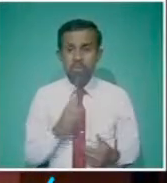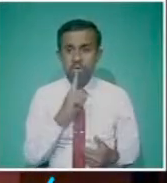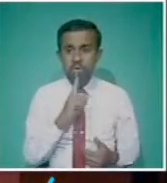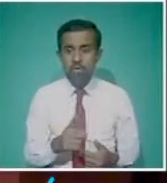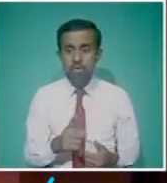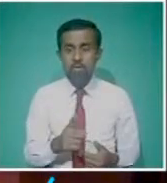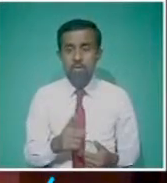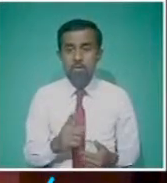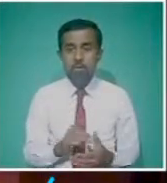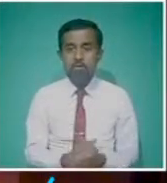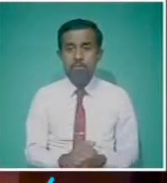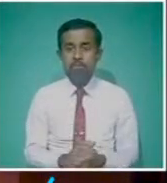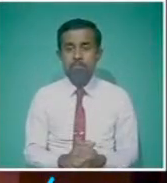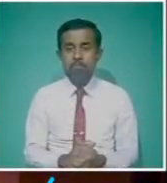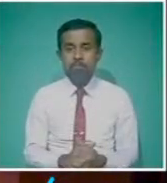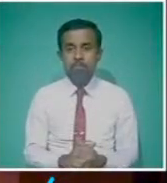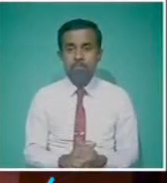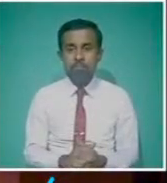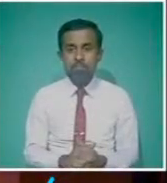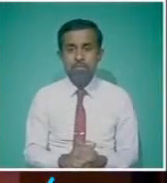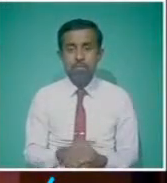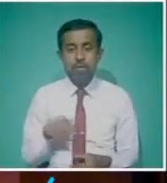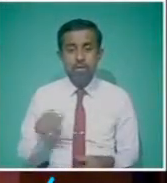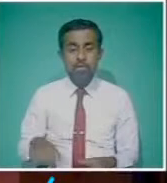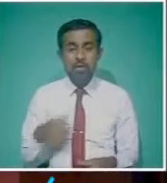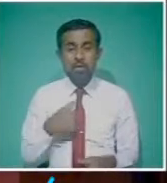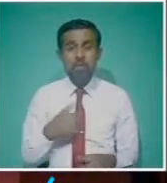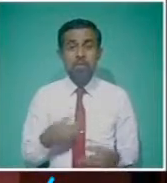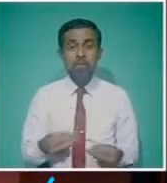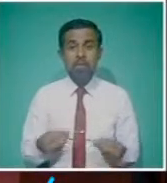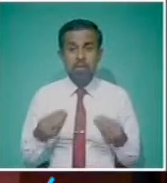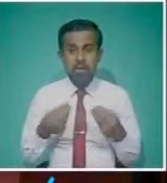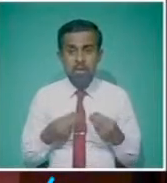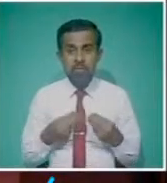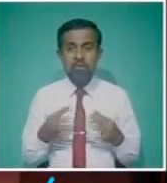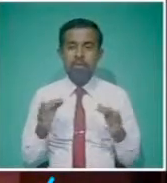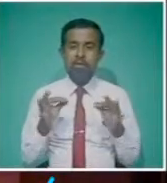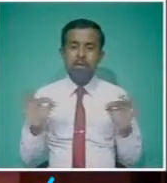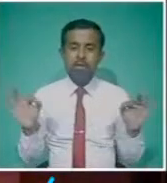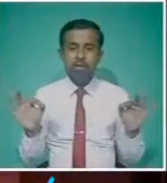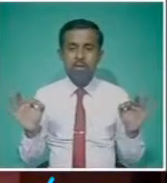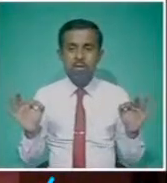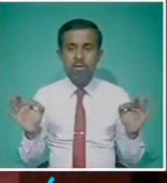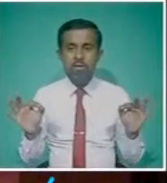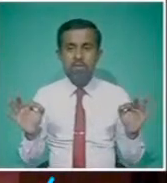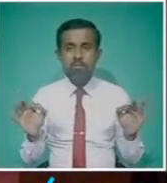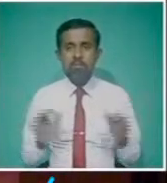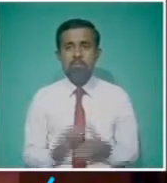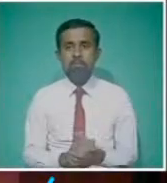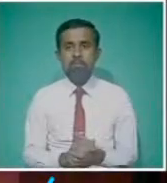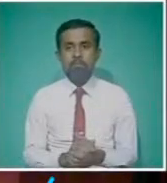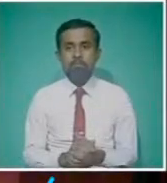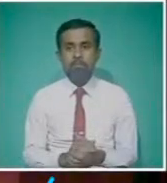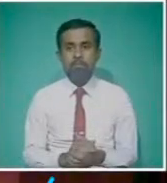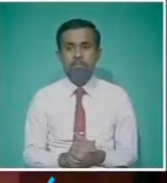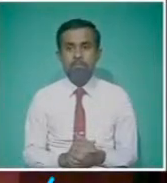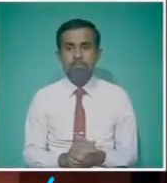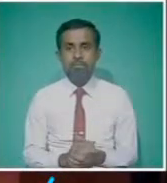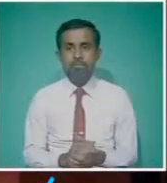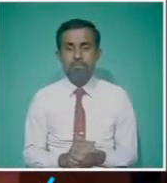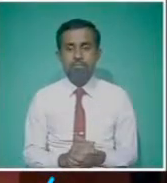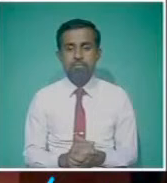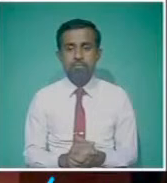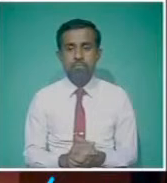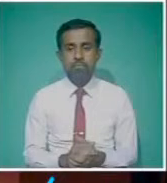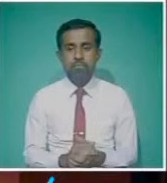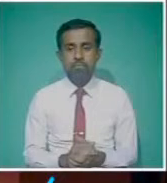we possess to debate, to disagree, are foundational to the story of human